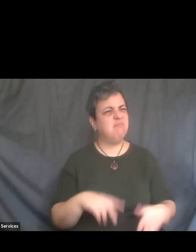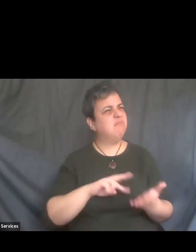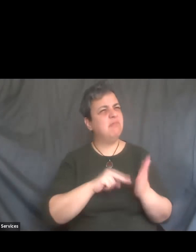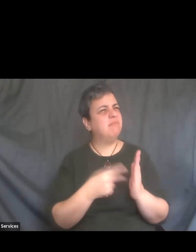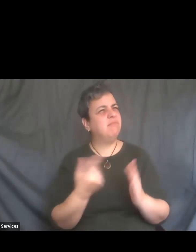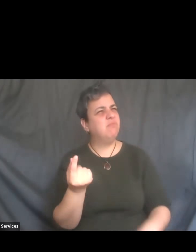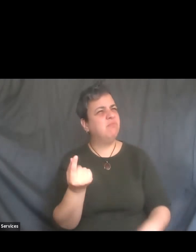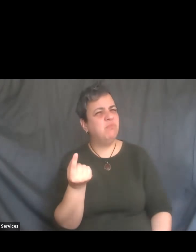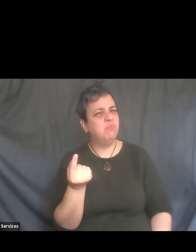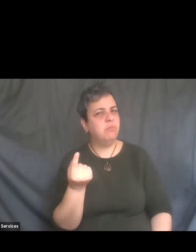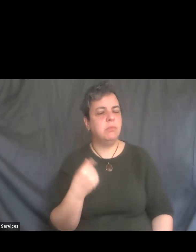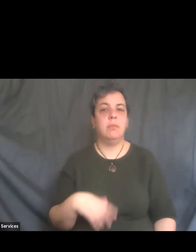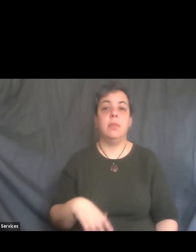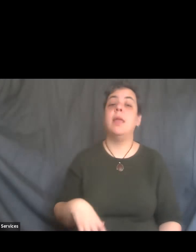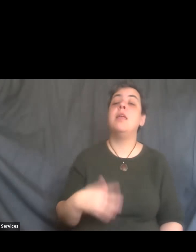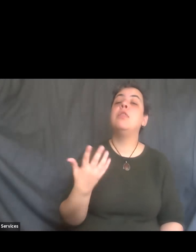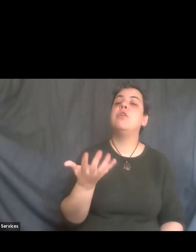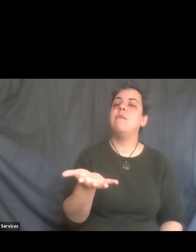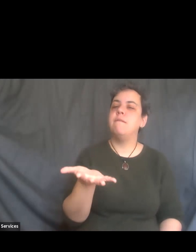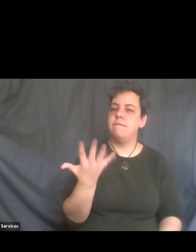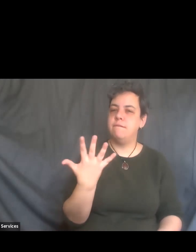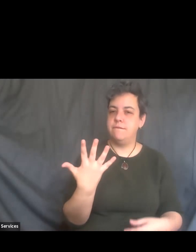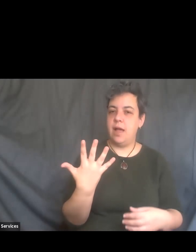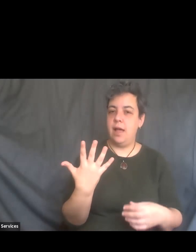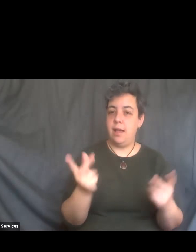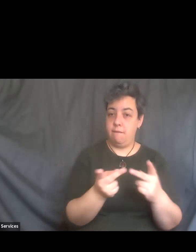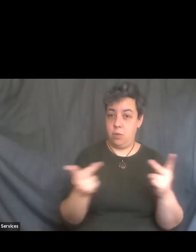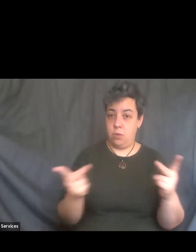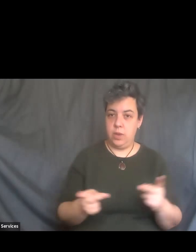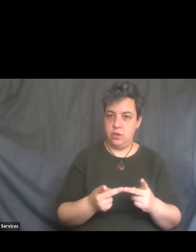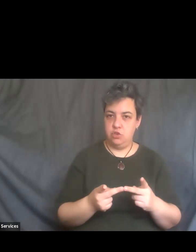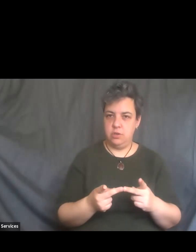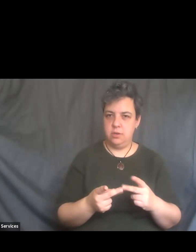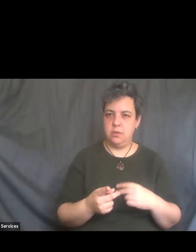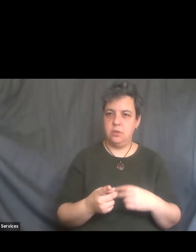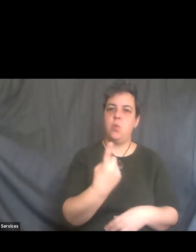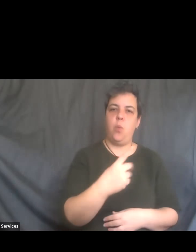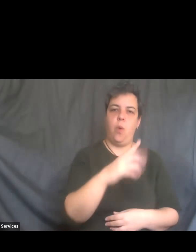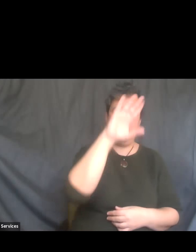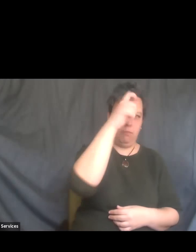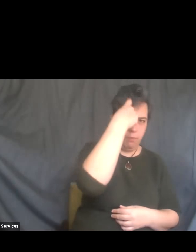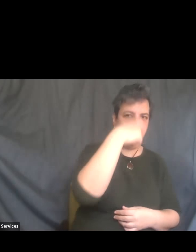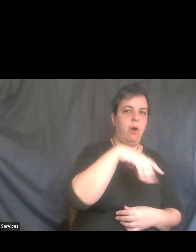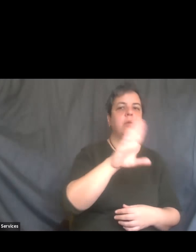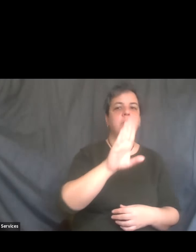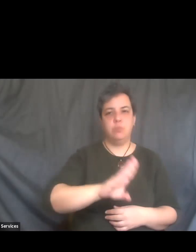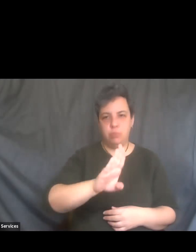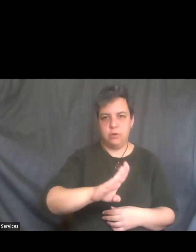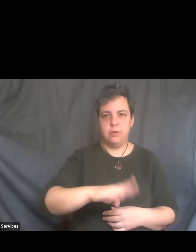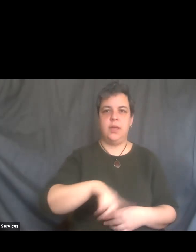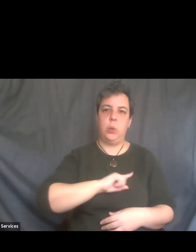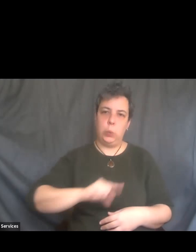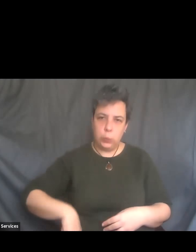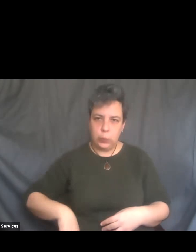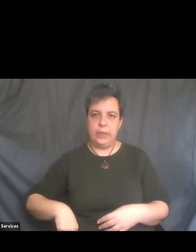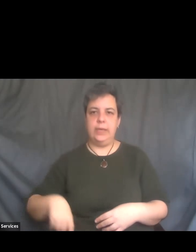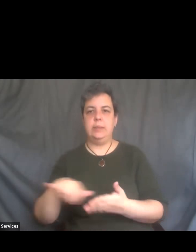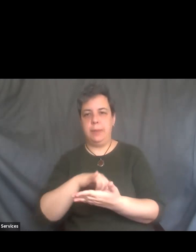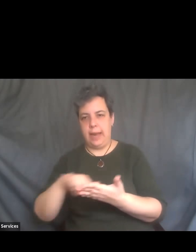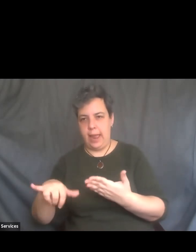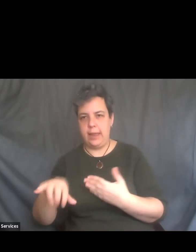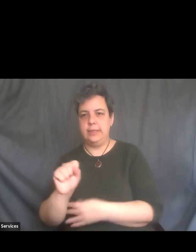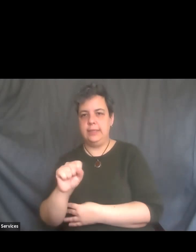5 locations in one location in each borough that, the ones that have between 2,000 to 5,000 appointments